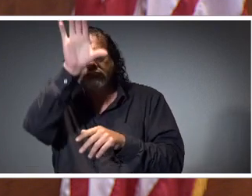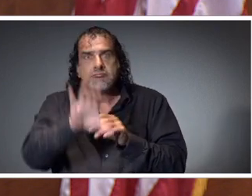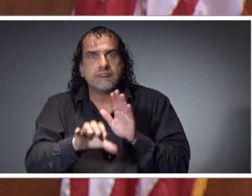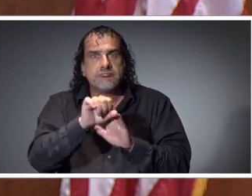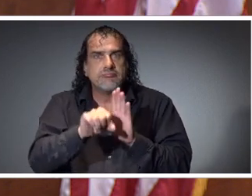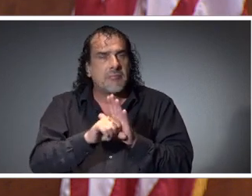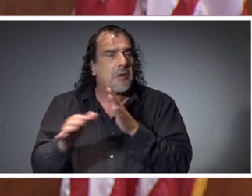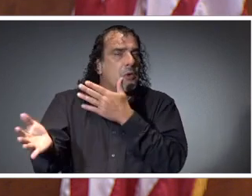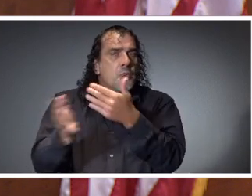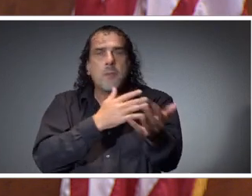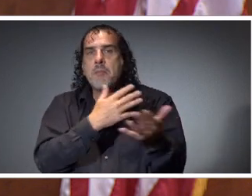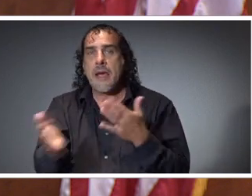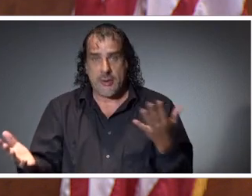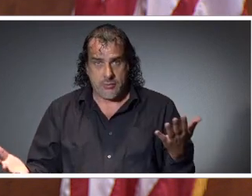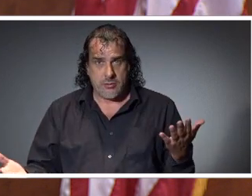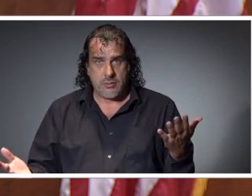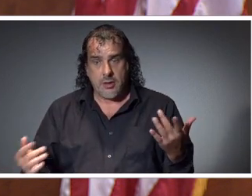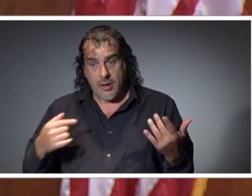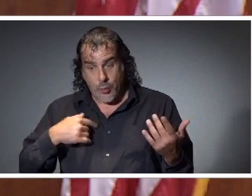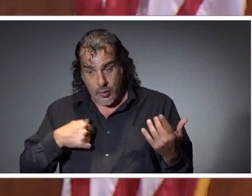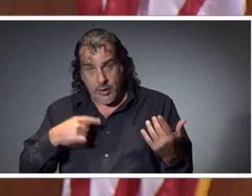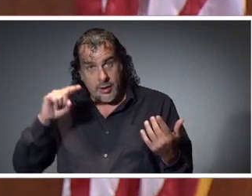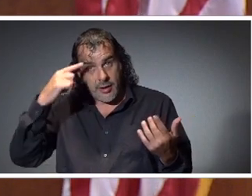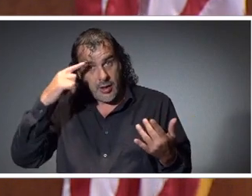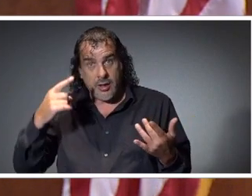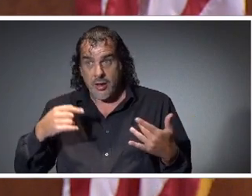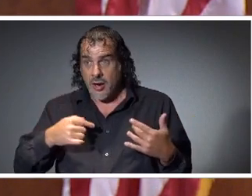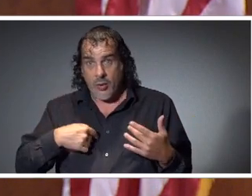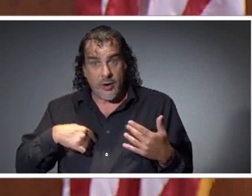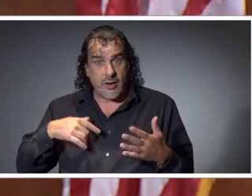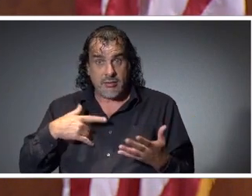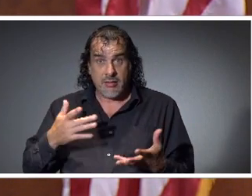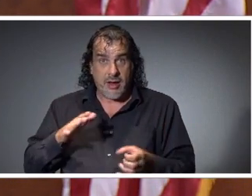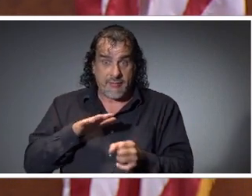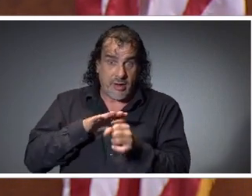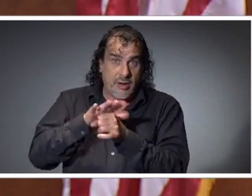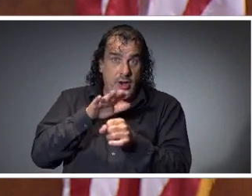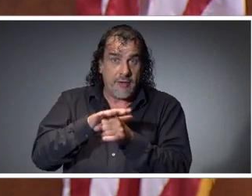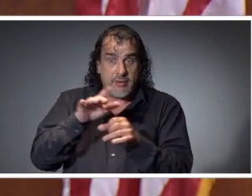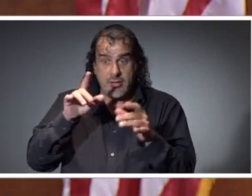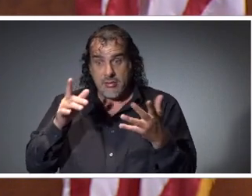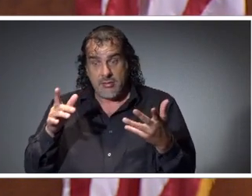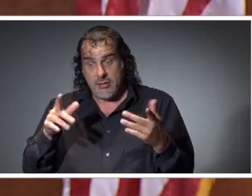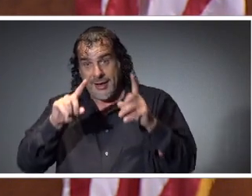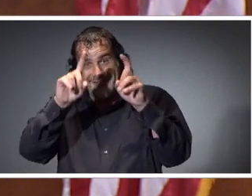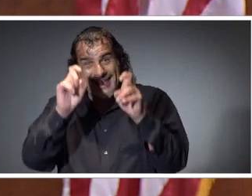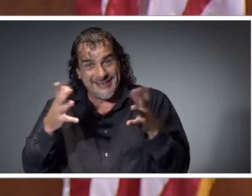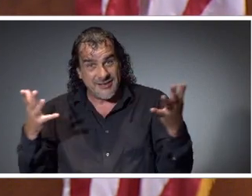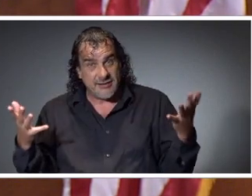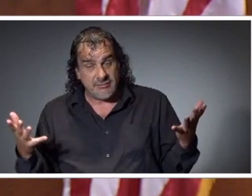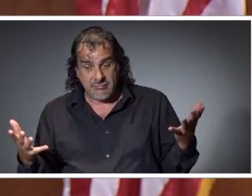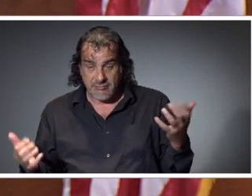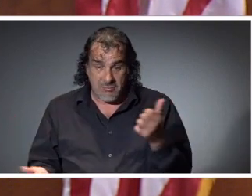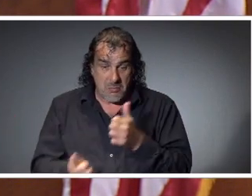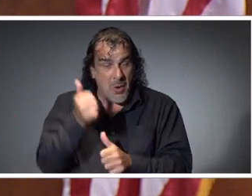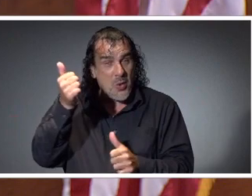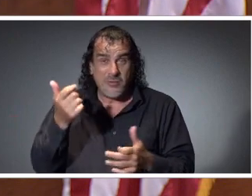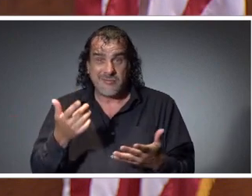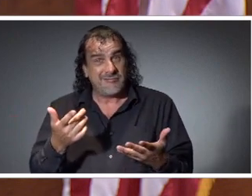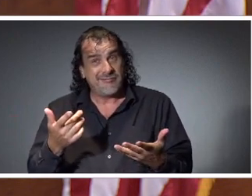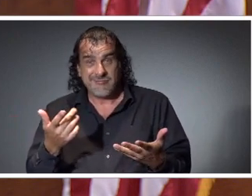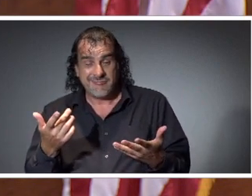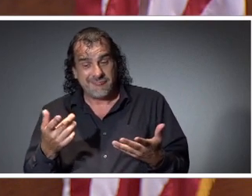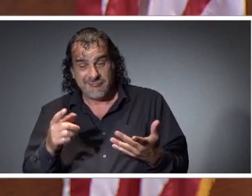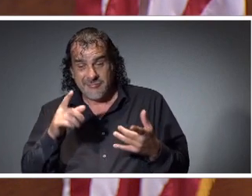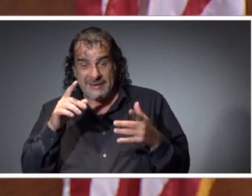we do as a government, we're still going to find ourselves in a position where the majority of testing is going to take place in